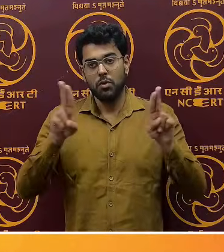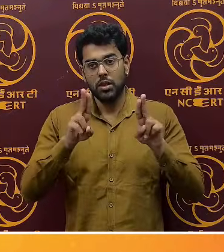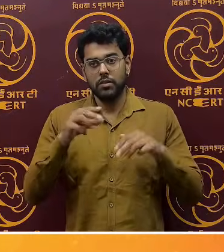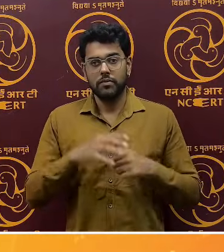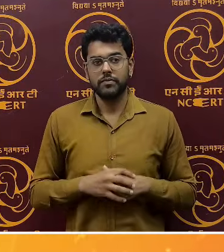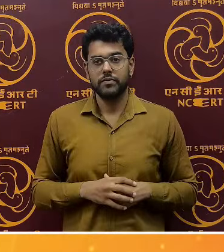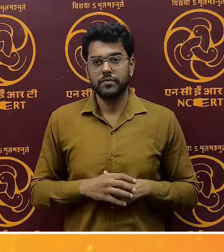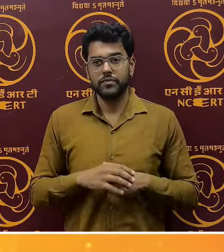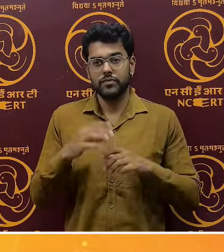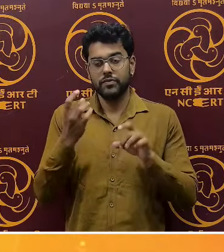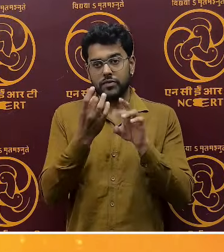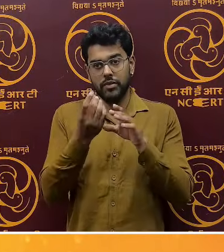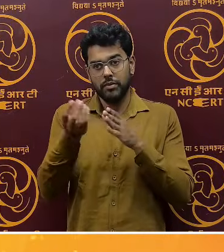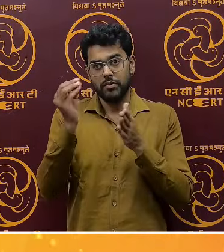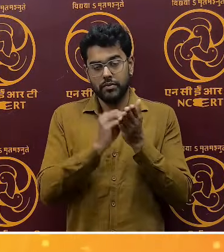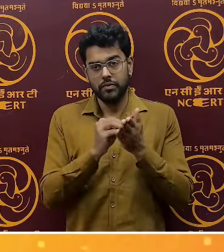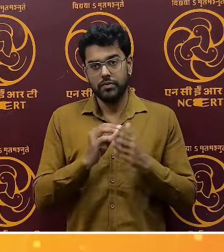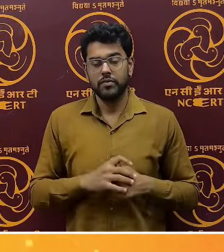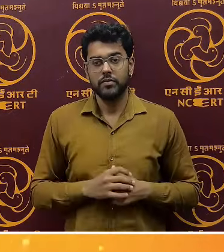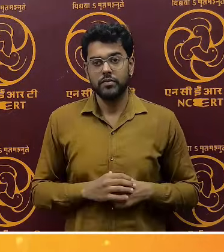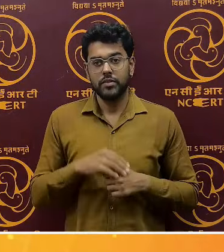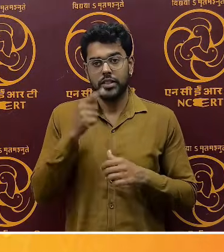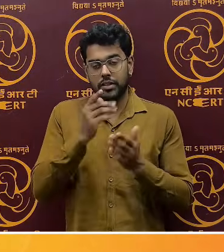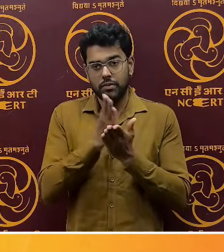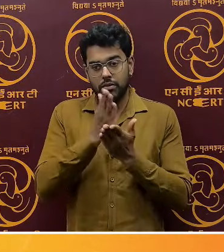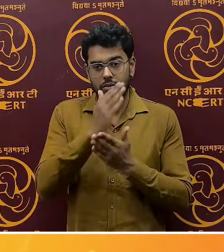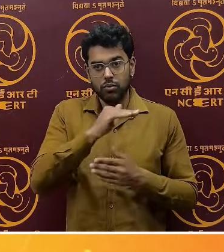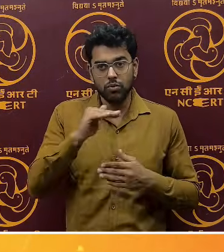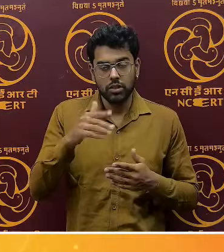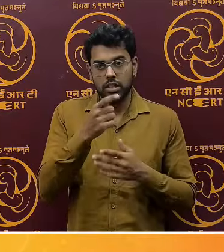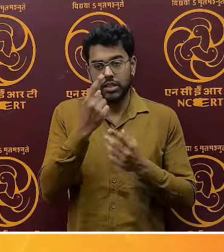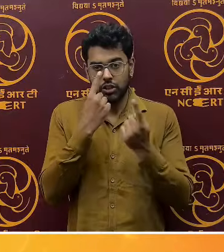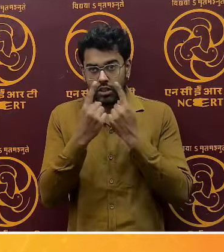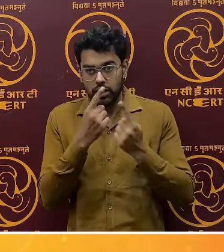this feedback. In this way students can